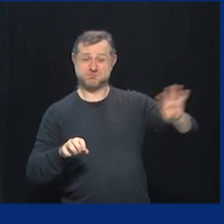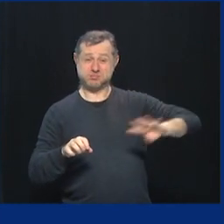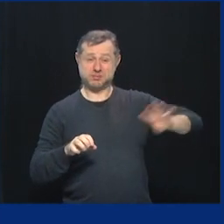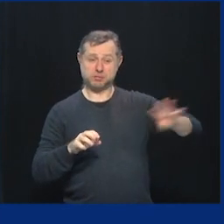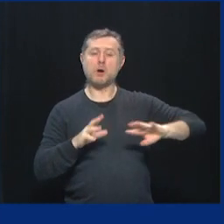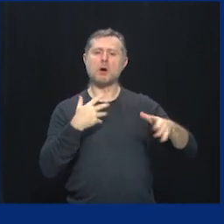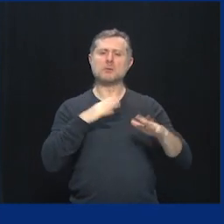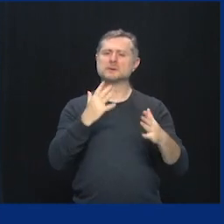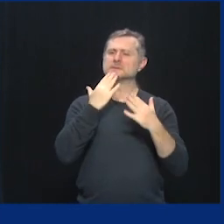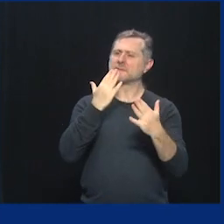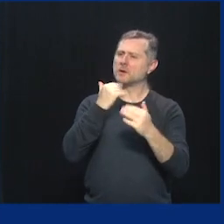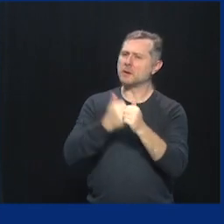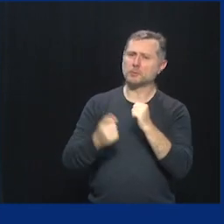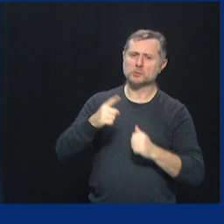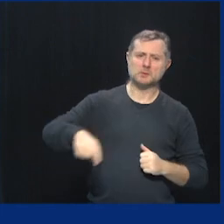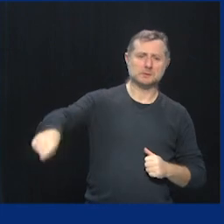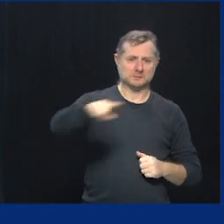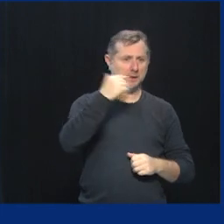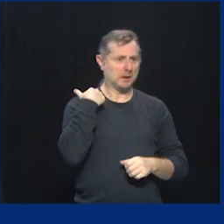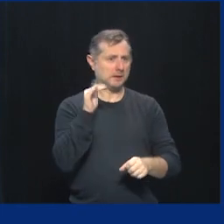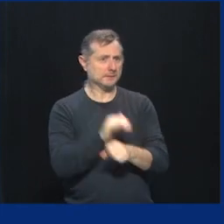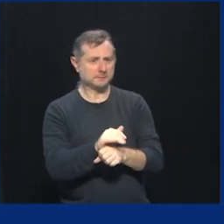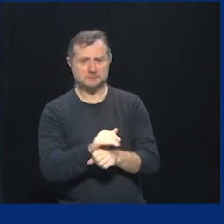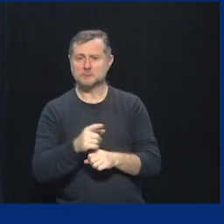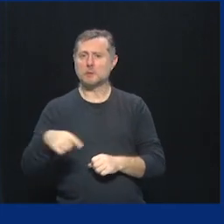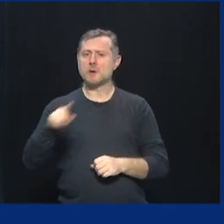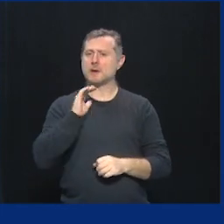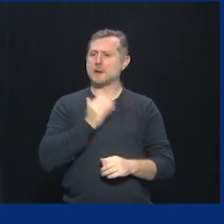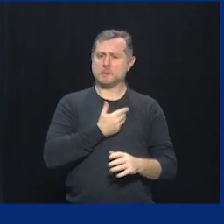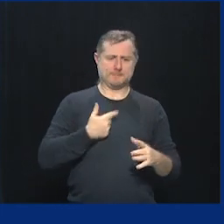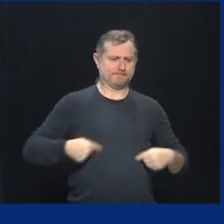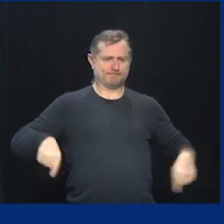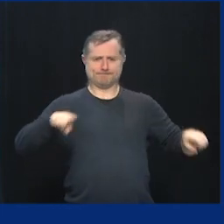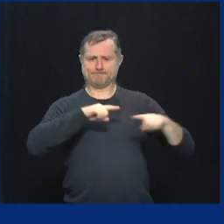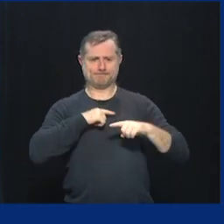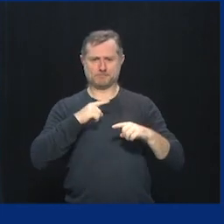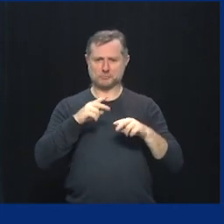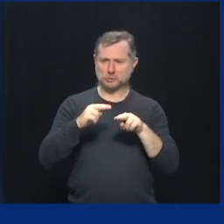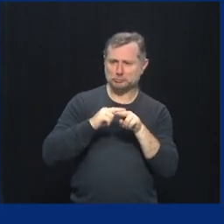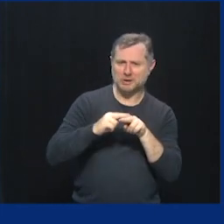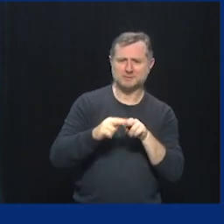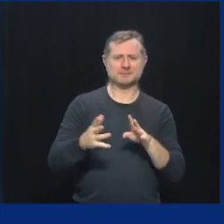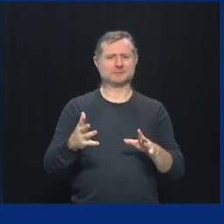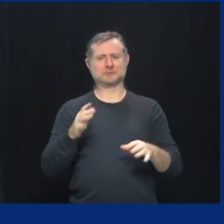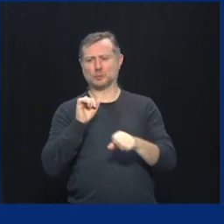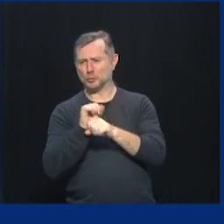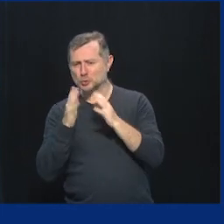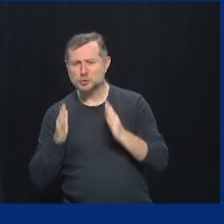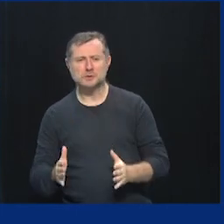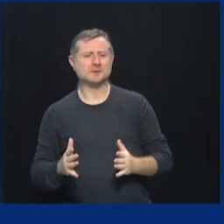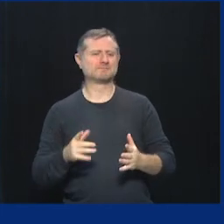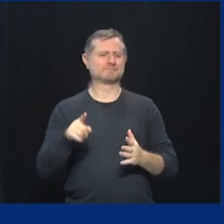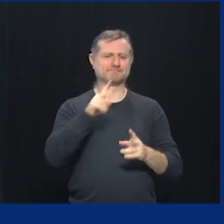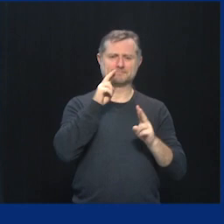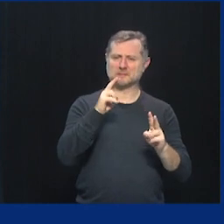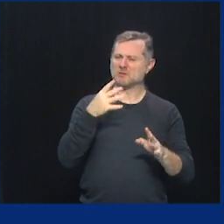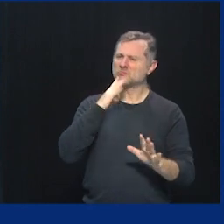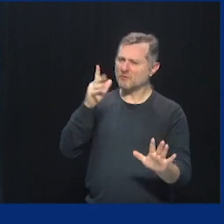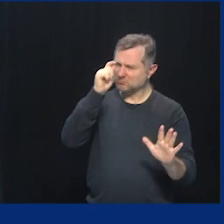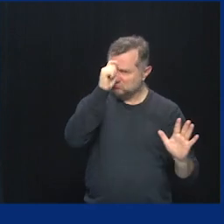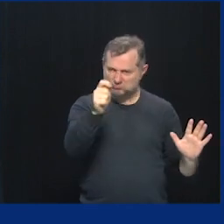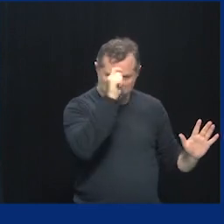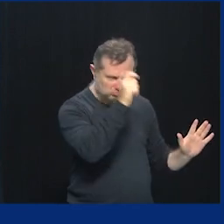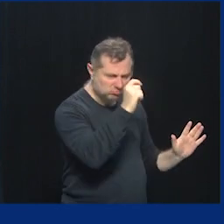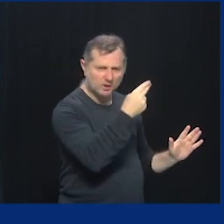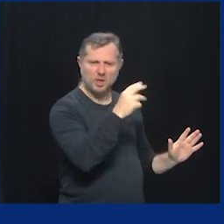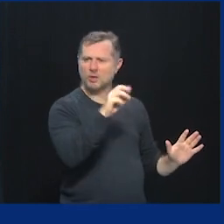night, but our transit workers are heroes, especially all the bus operators who had to be deployed to literally take